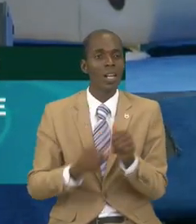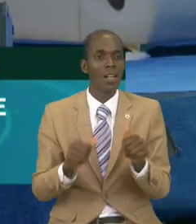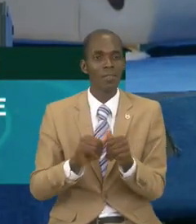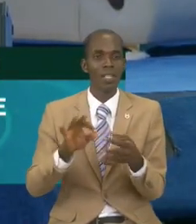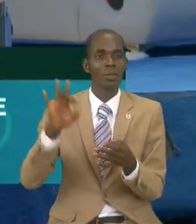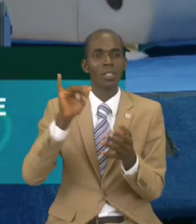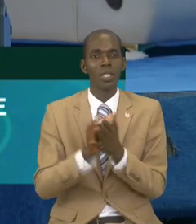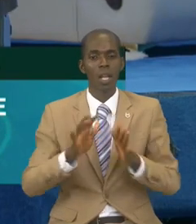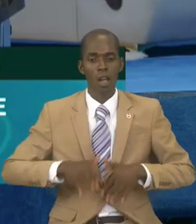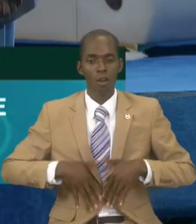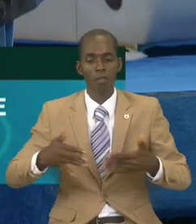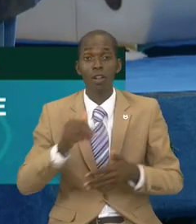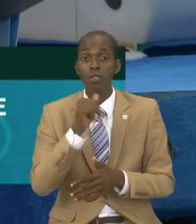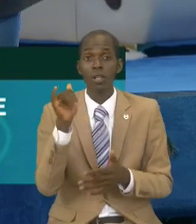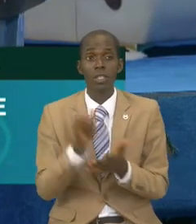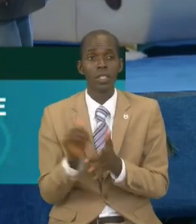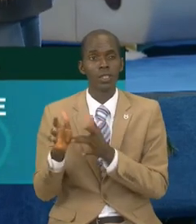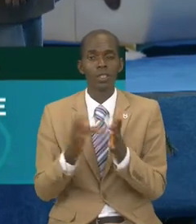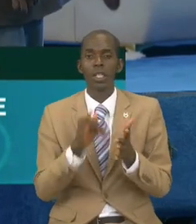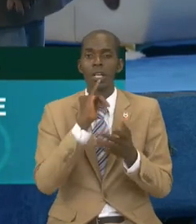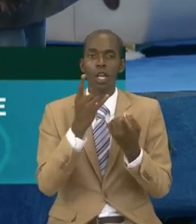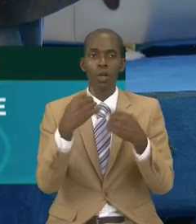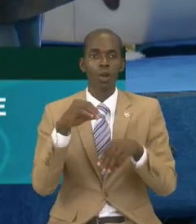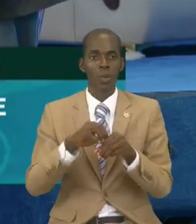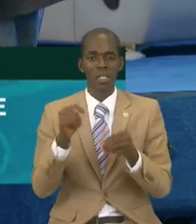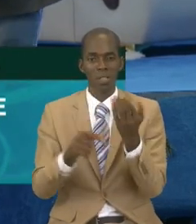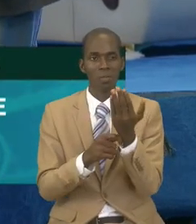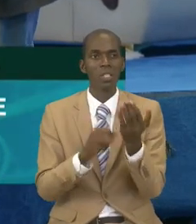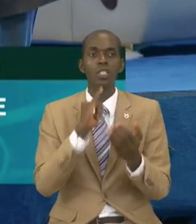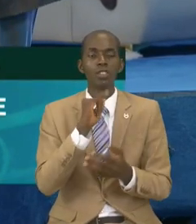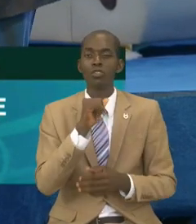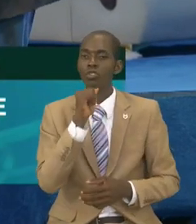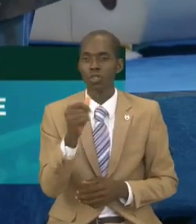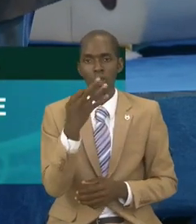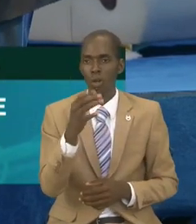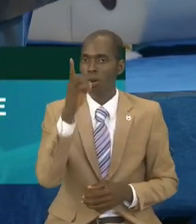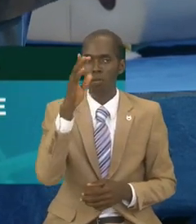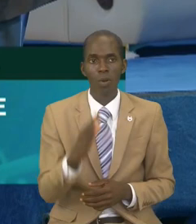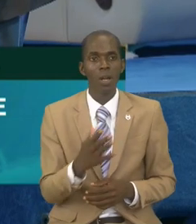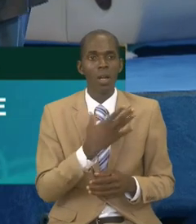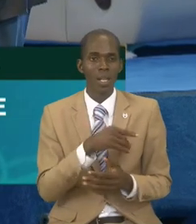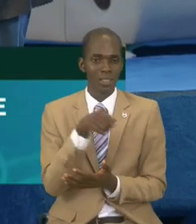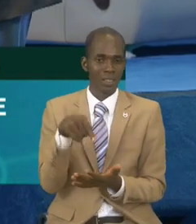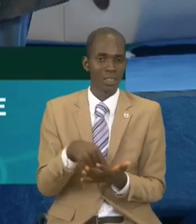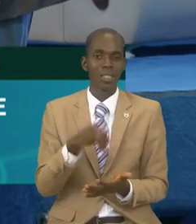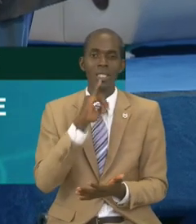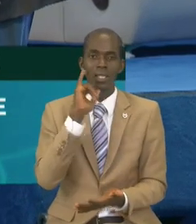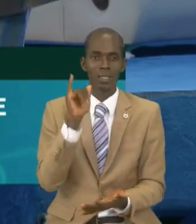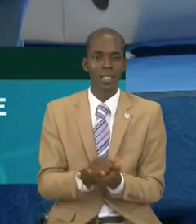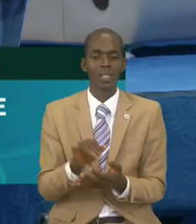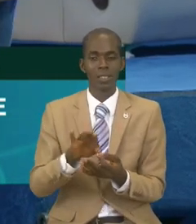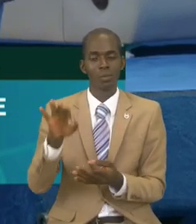that Jesus has come in the flesh is not of God. And this is that spirit of